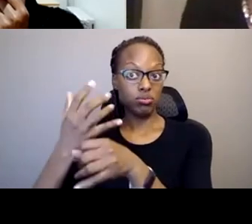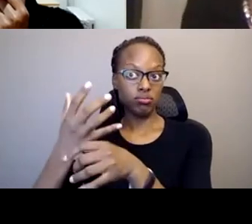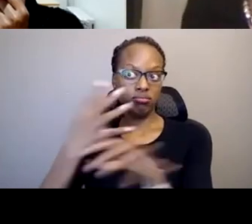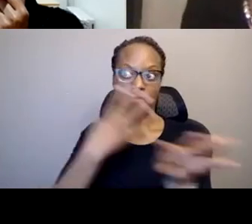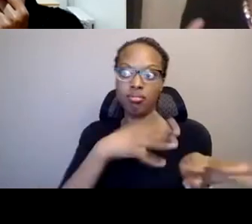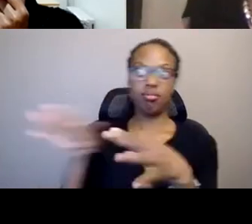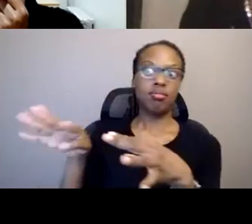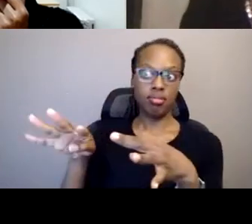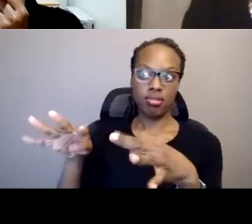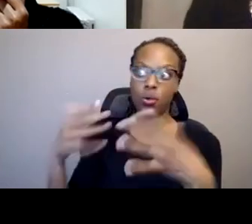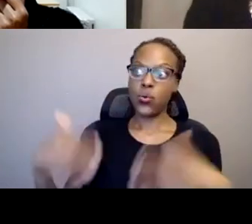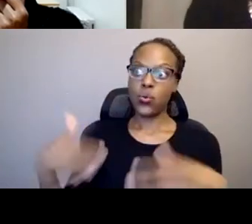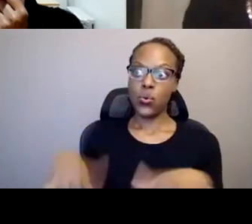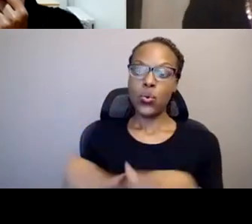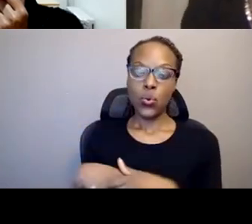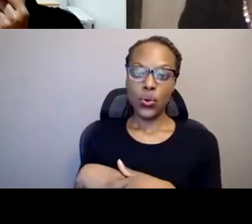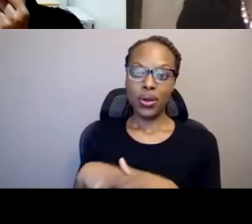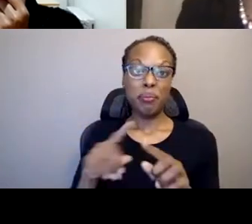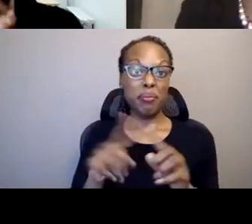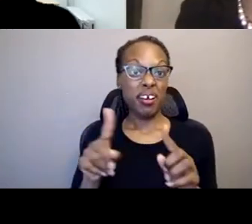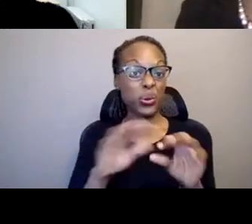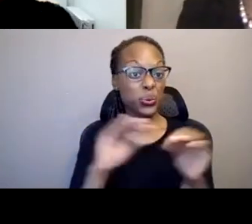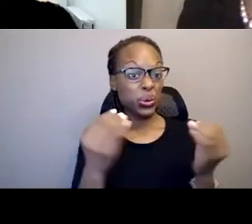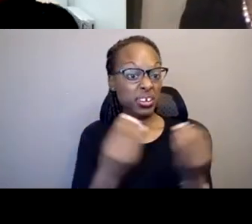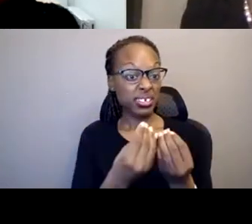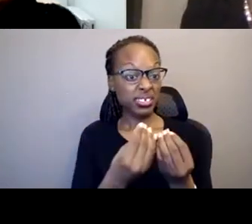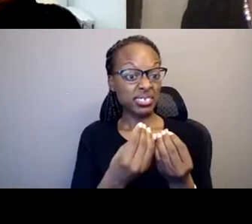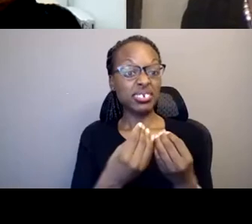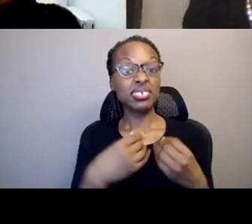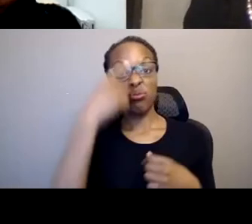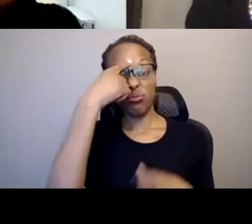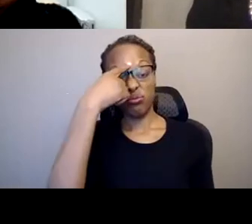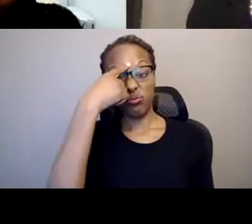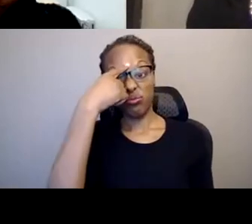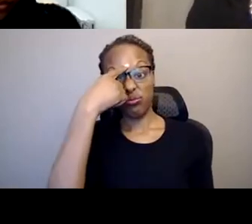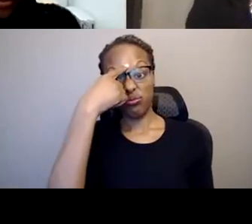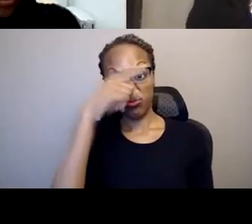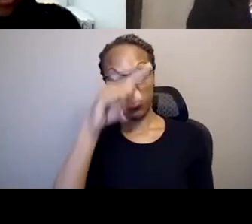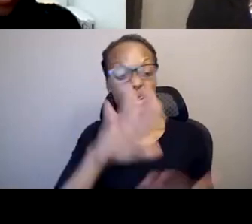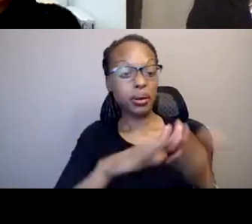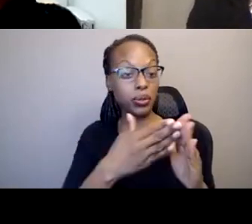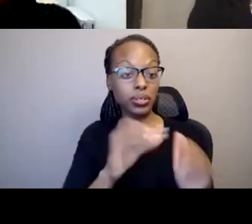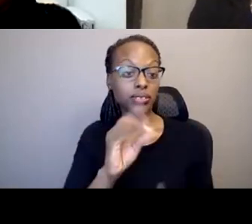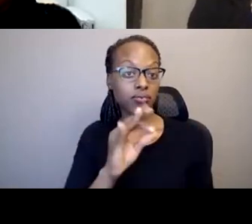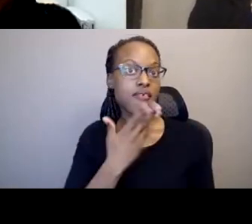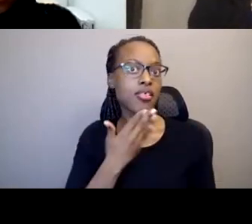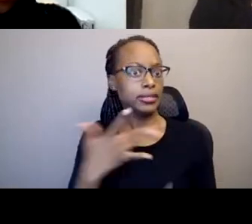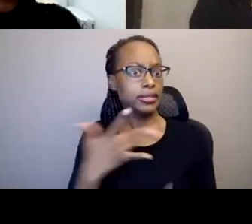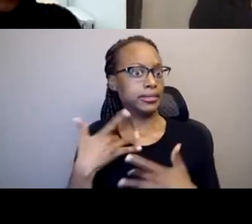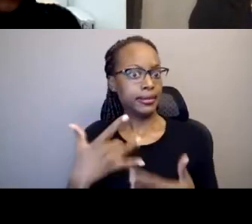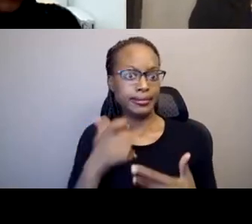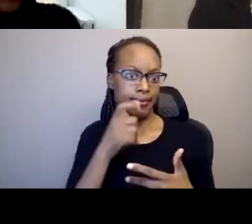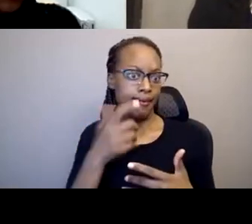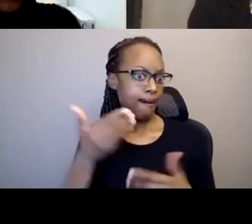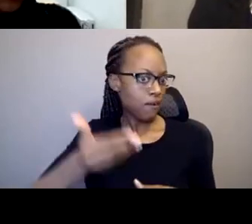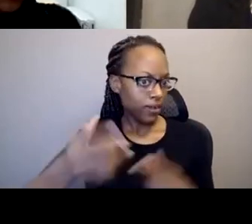kind of investment, but often it's really not seen for organizations that are by and for communities of color. So could you just share about what it's meant to you